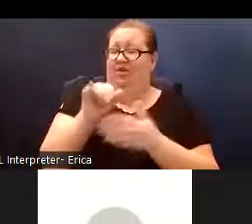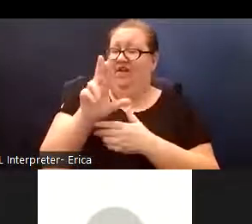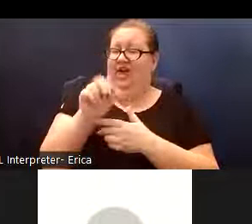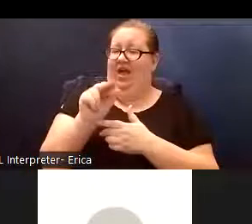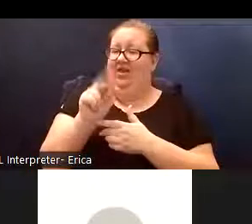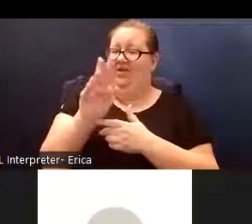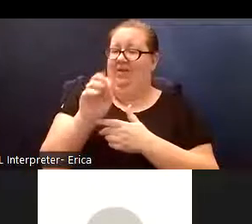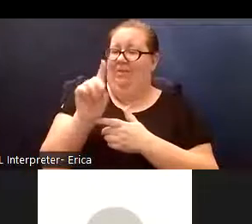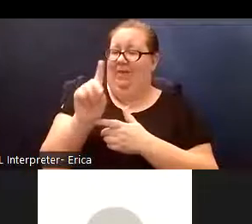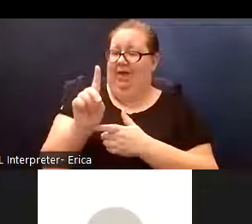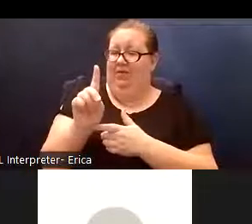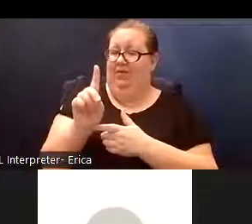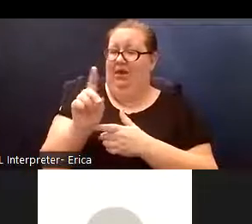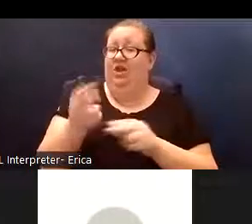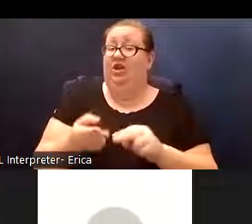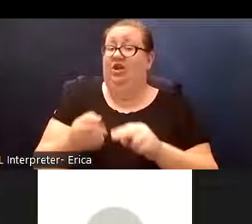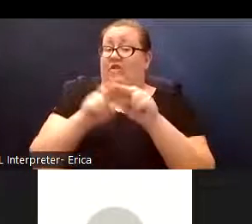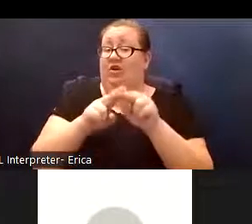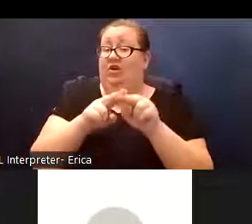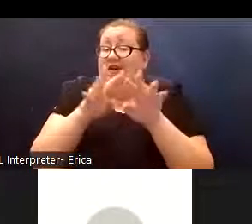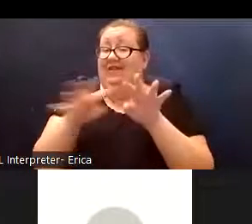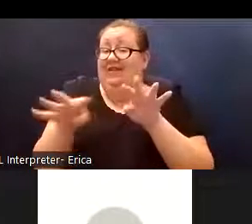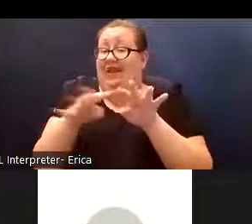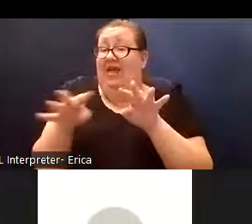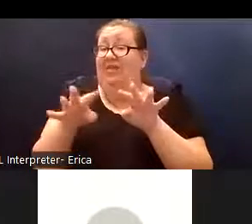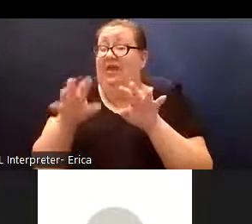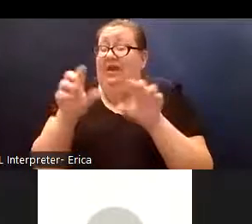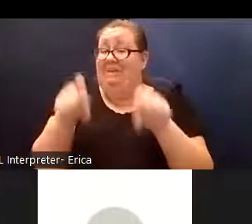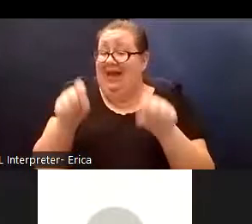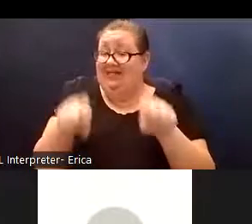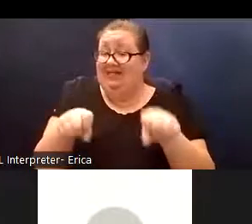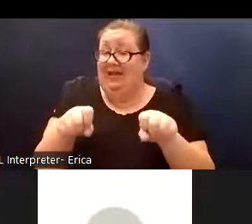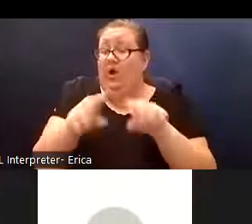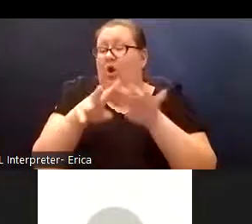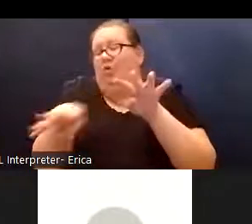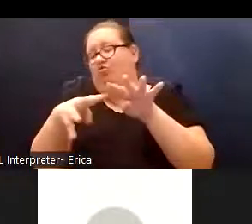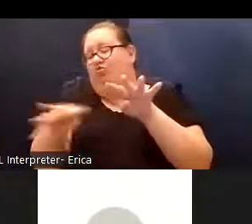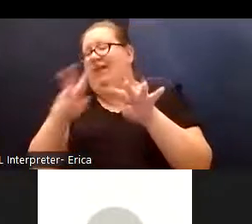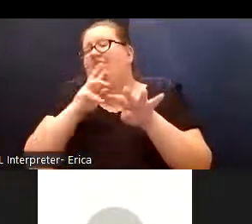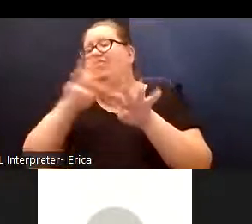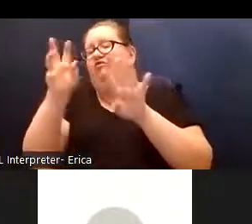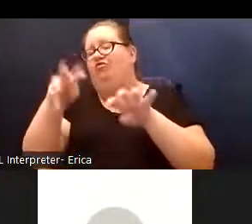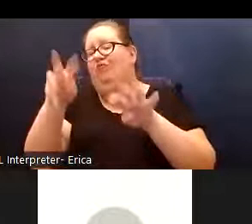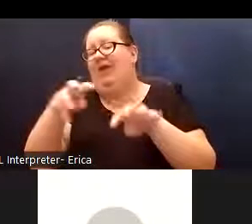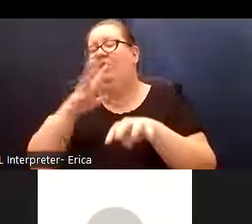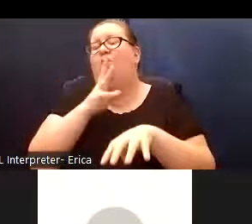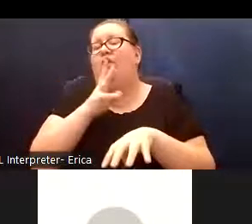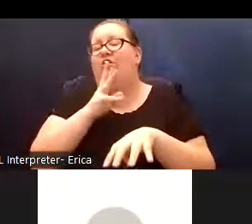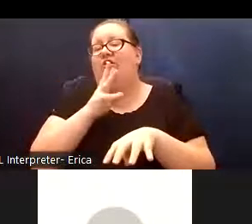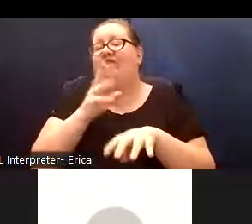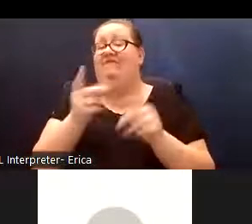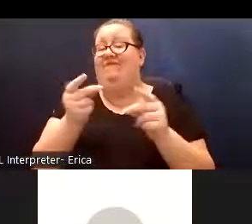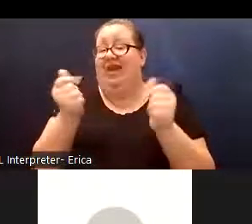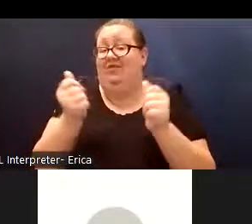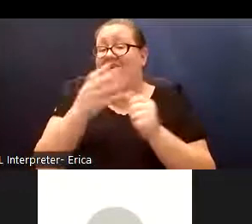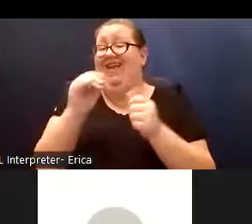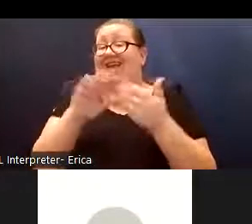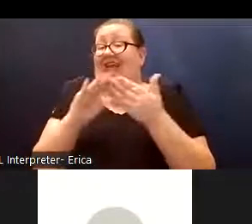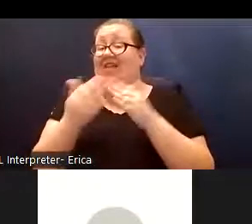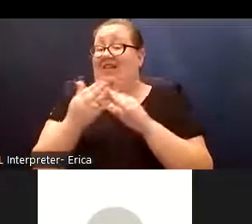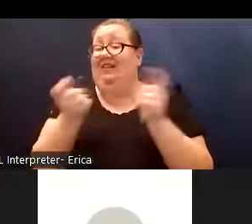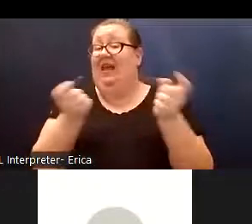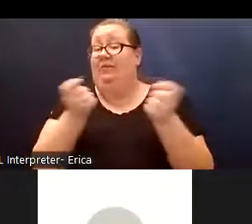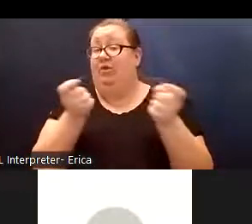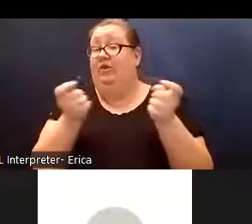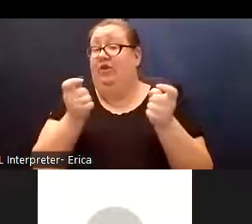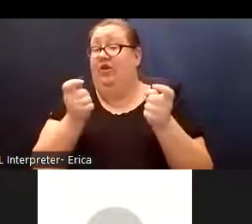output capacity will drain rainwater faster. And the city actually has purview over the pumping